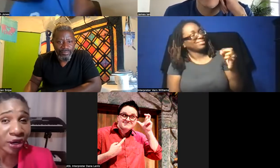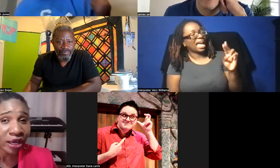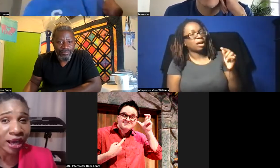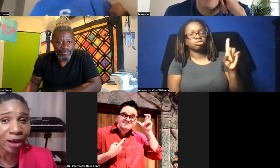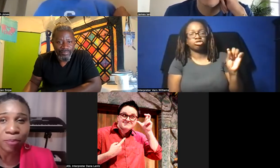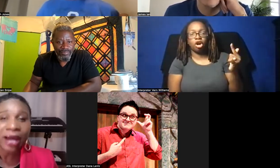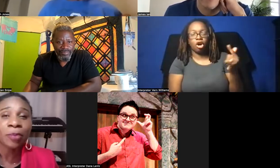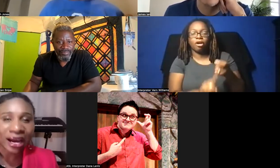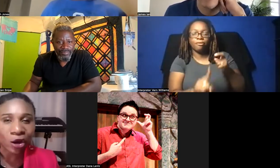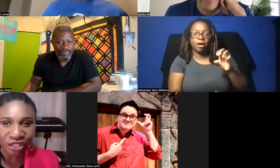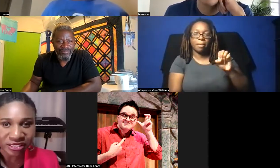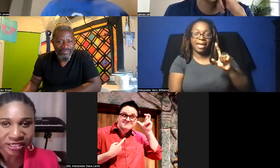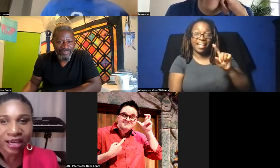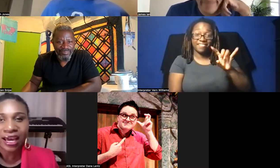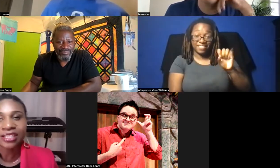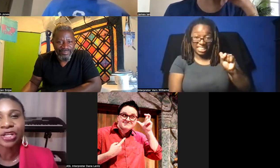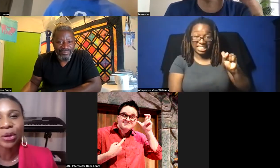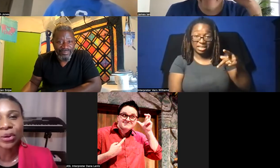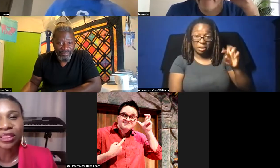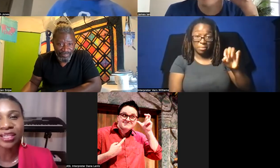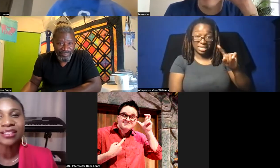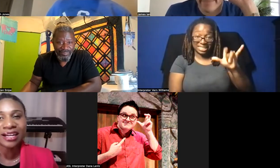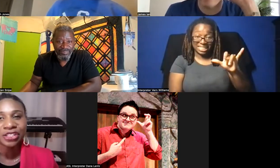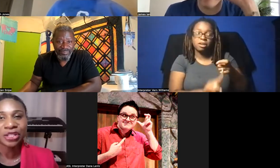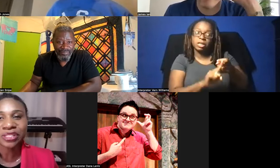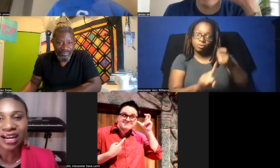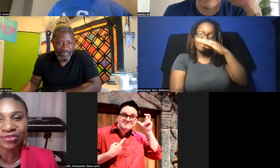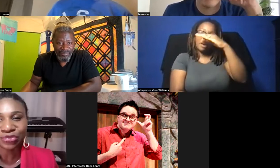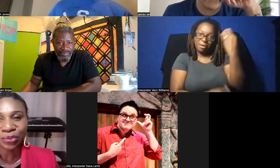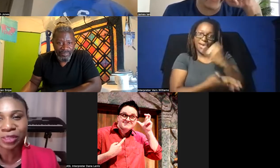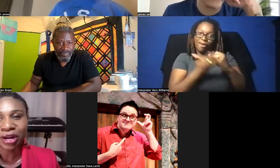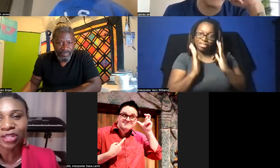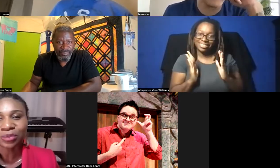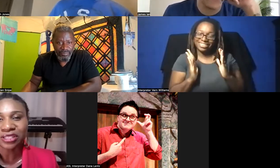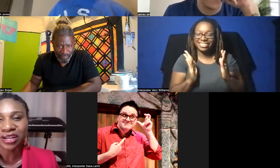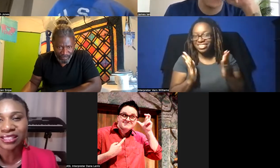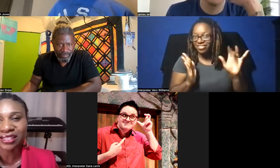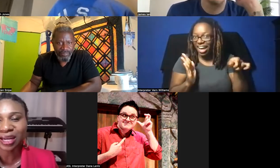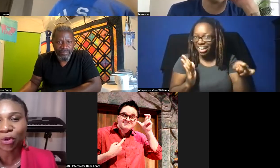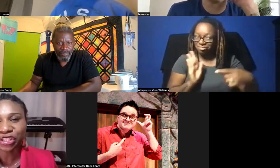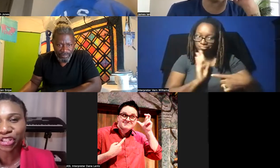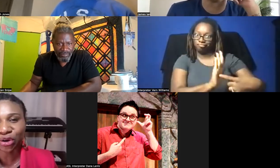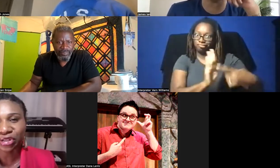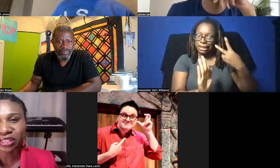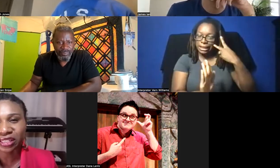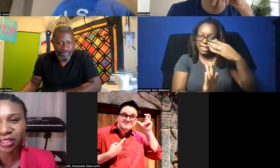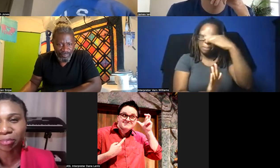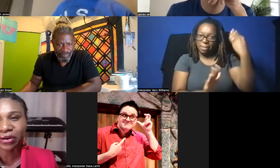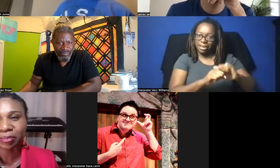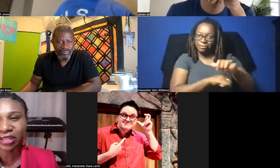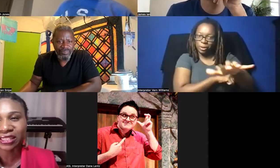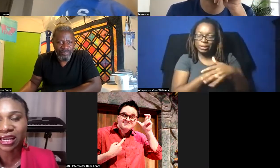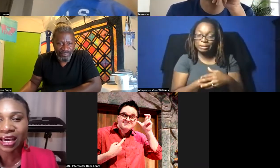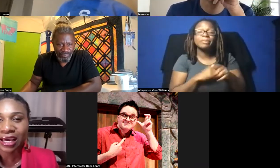cover by a Black artist. And so things of that nature, there's a lot of influence. But I also want to toss that same question over to